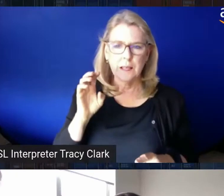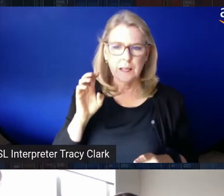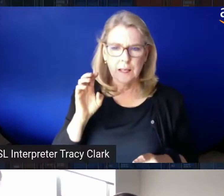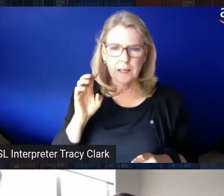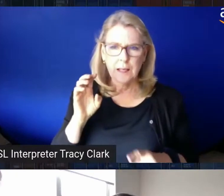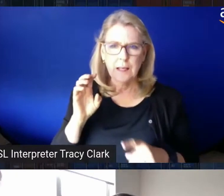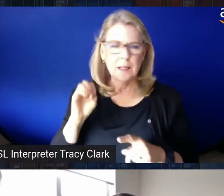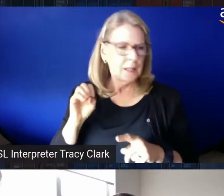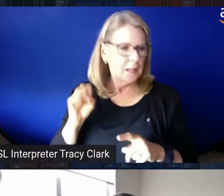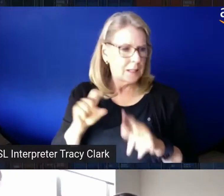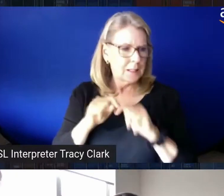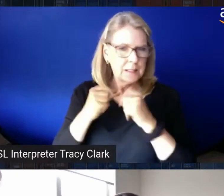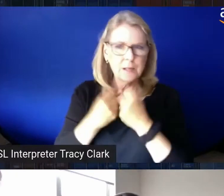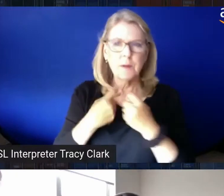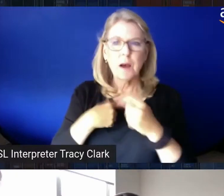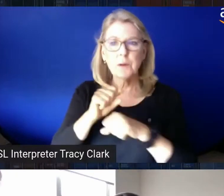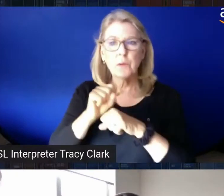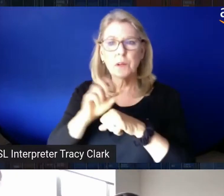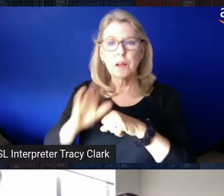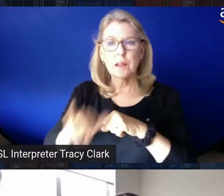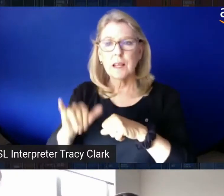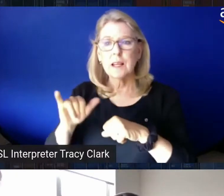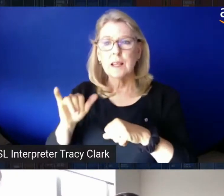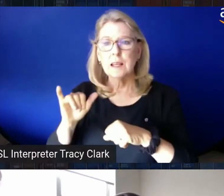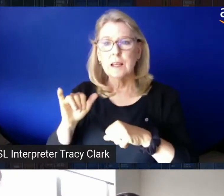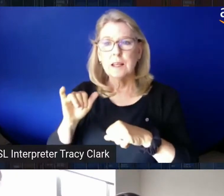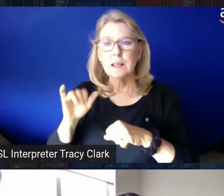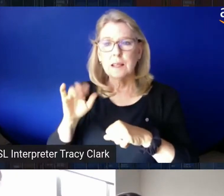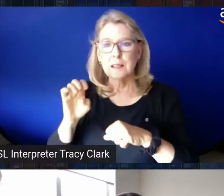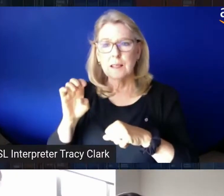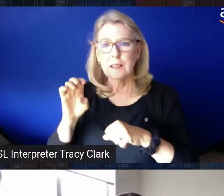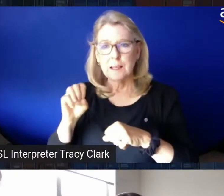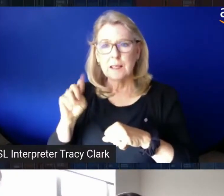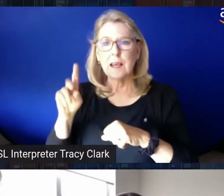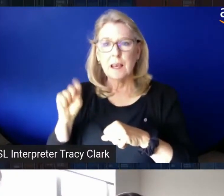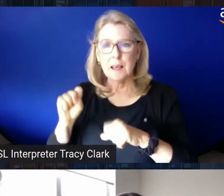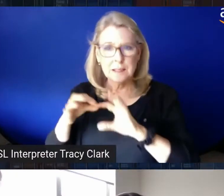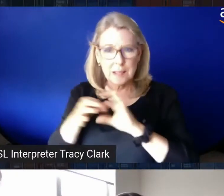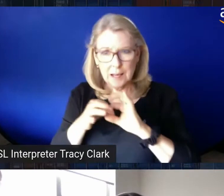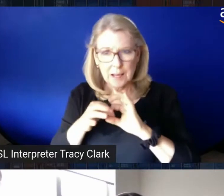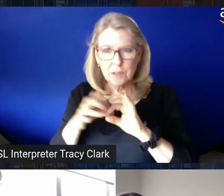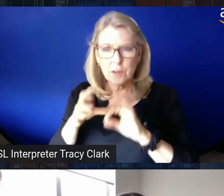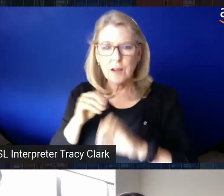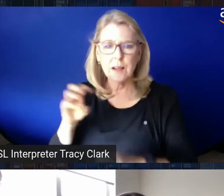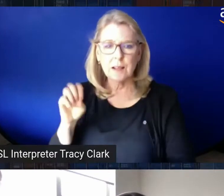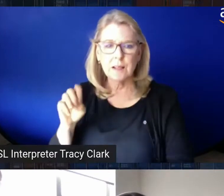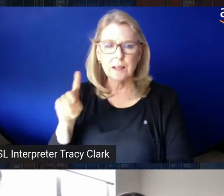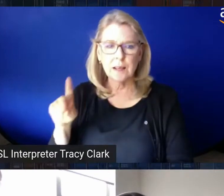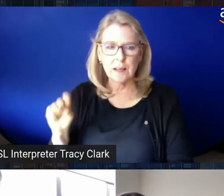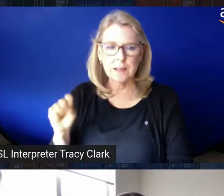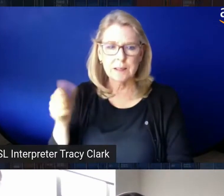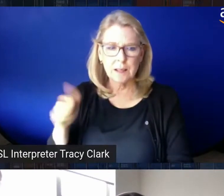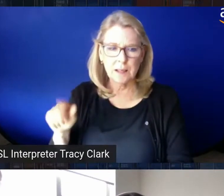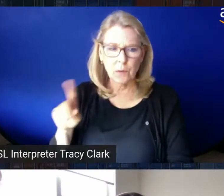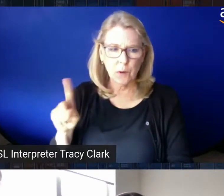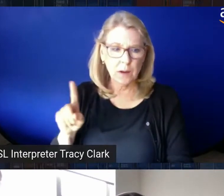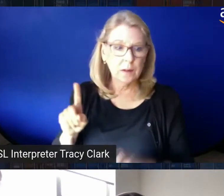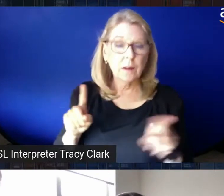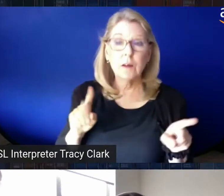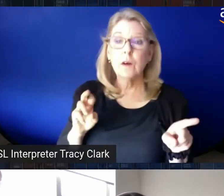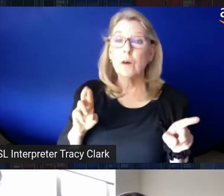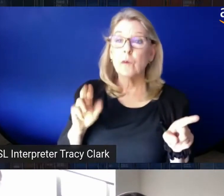Anywhere. How about you, Raphael? Hey, so I'm one of the engineering managers here at